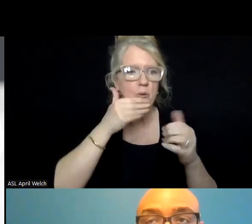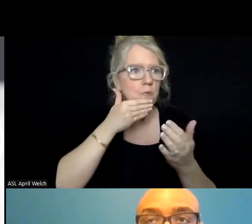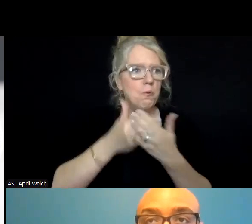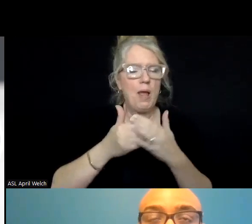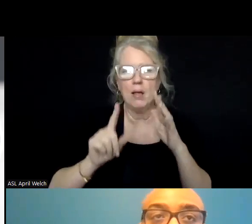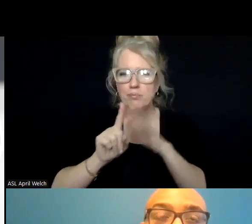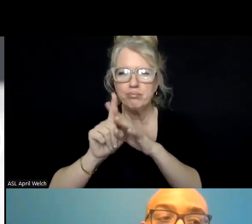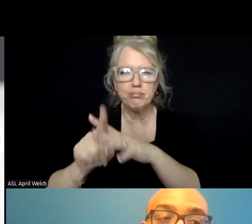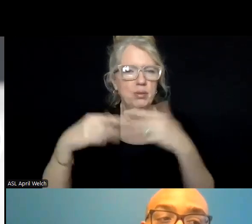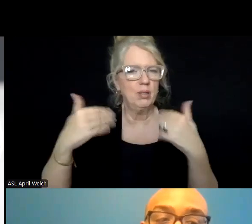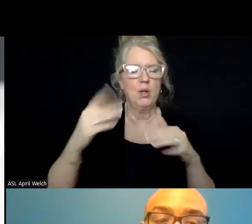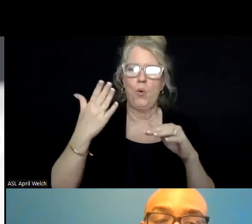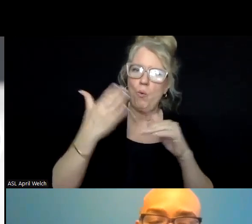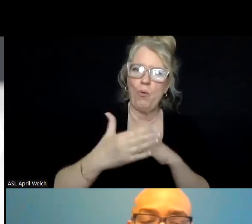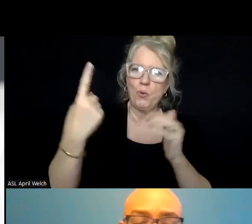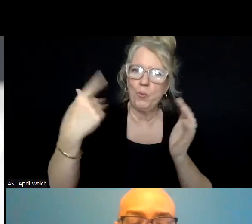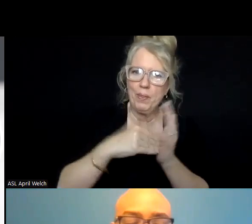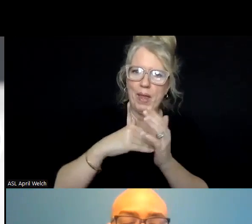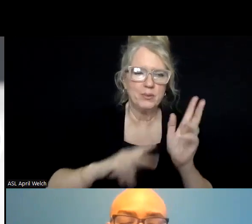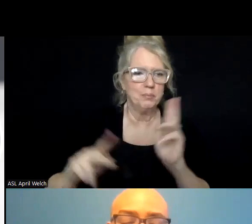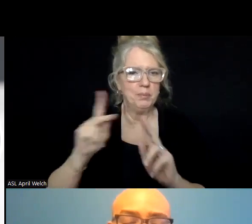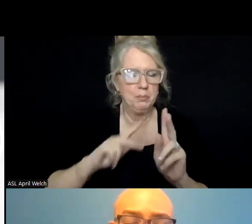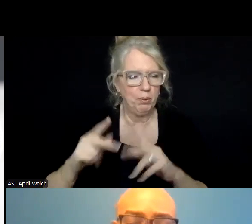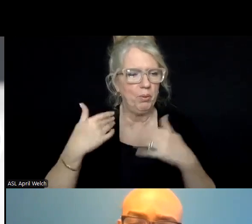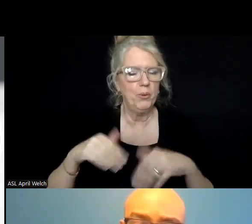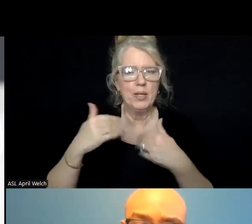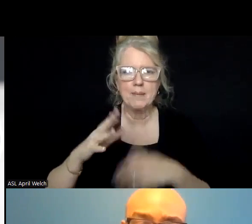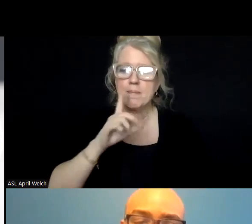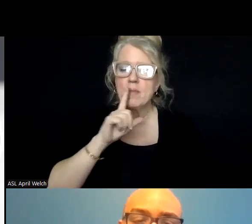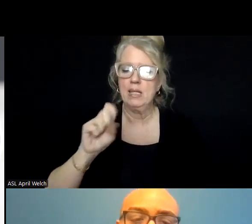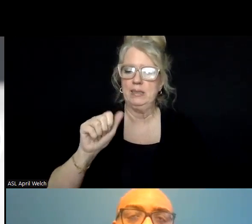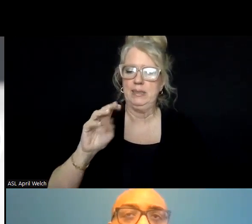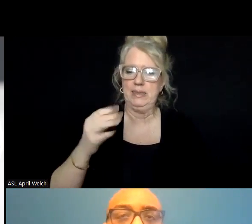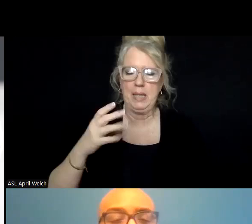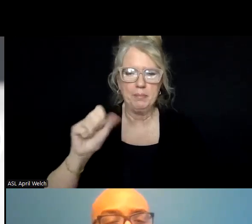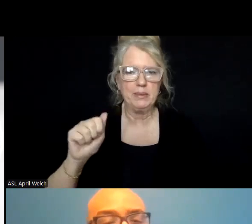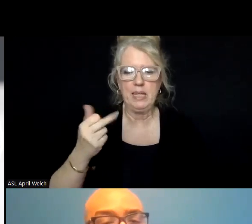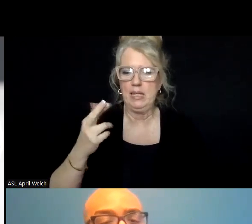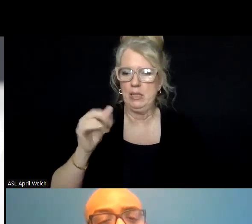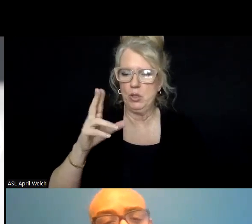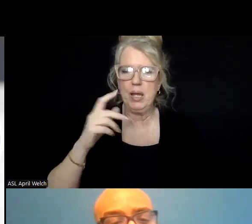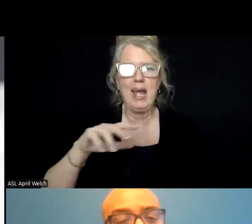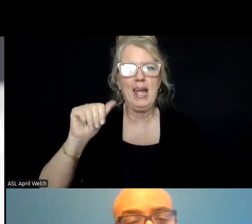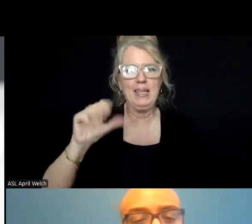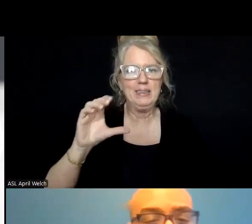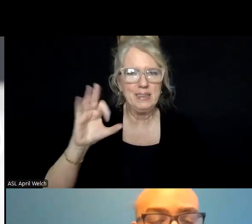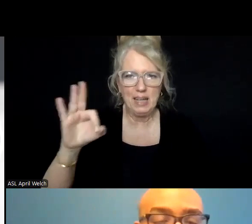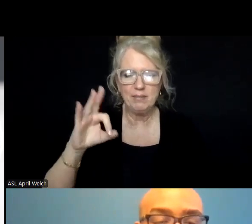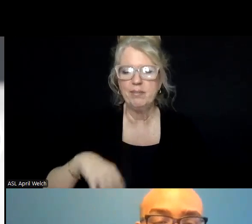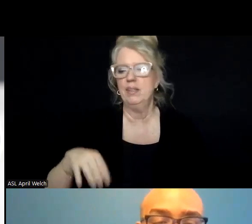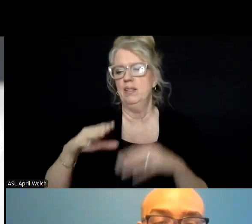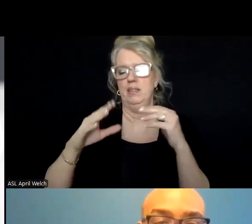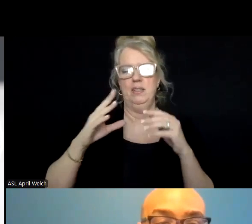over 1,000 people there, and it primarily was SAMHSA grantees, ACF grantees, and some grantees from